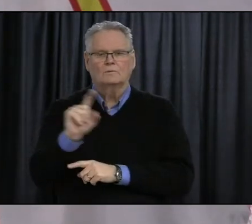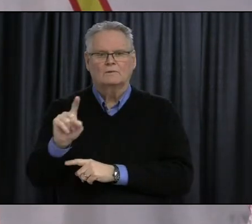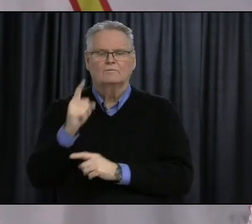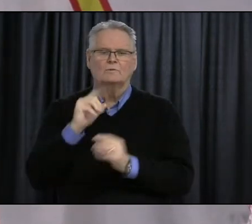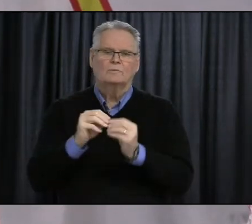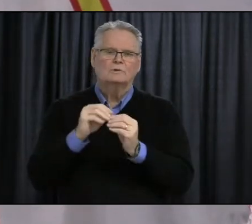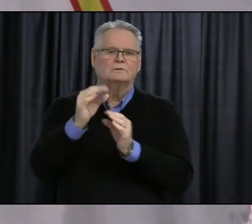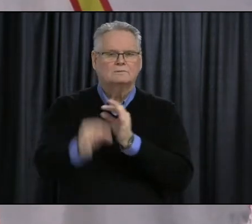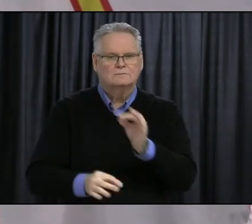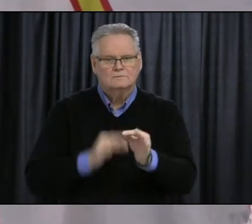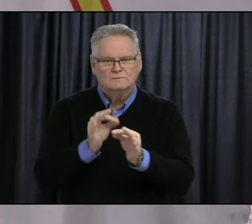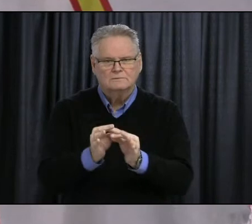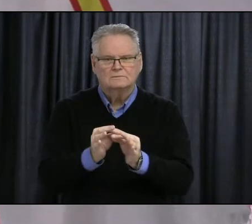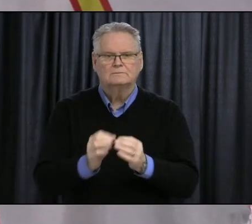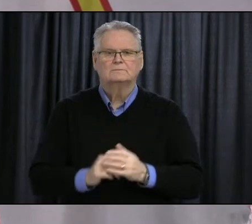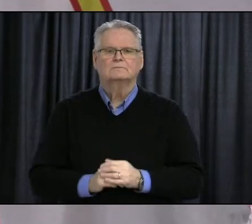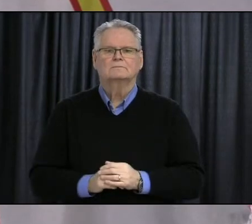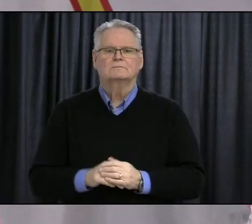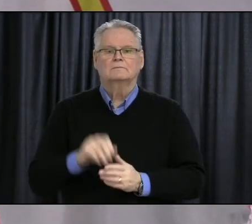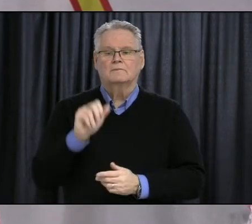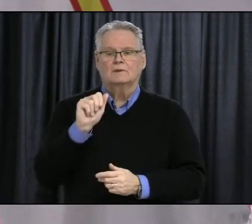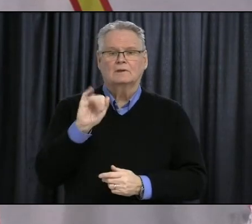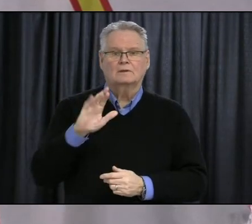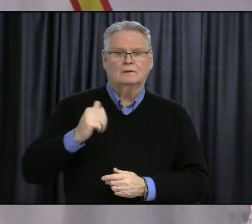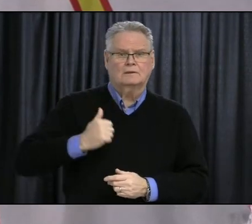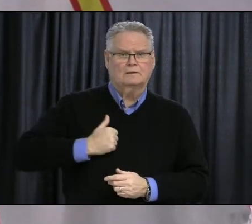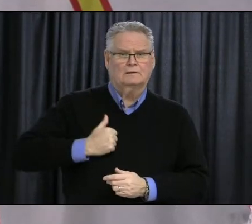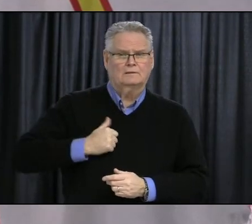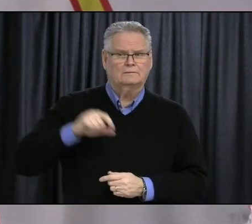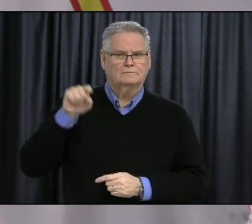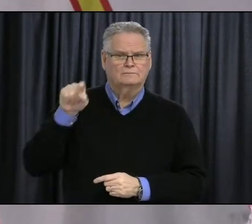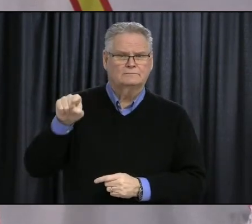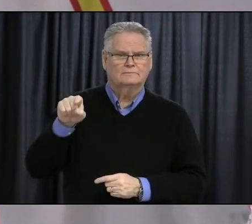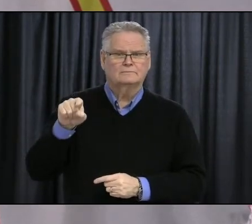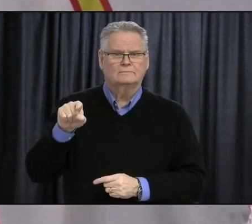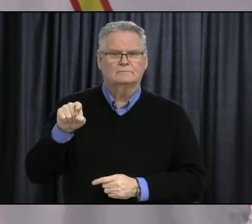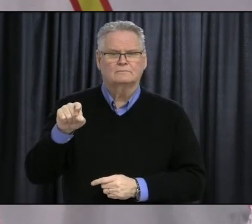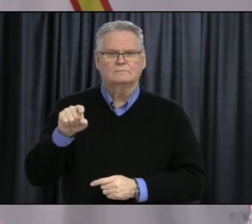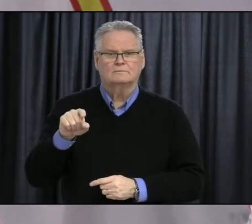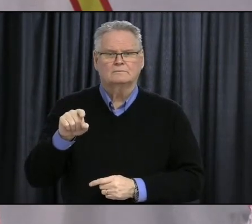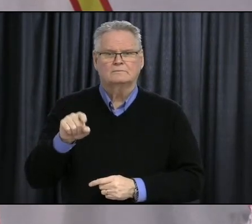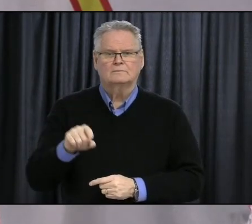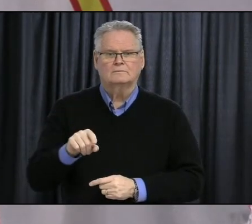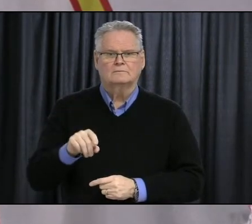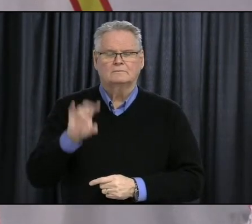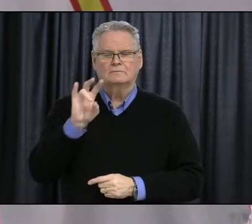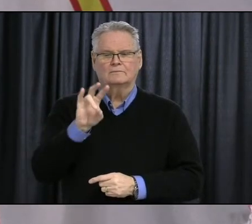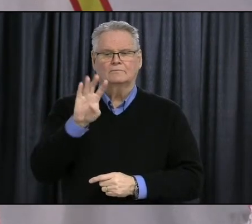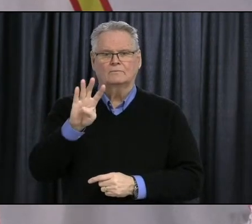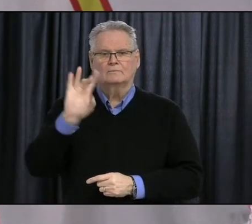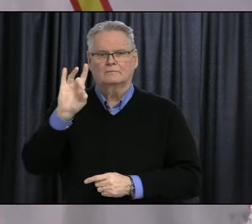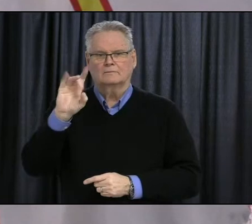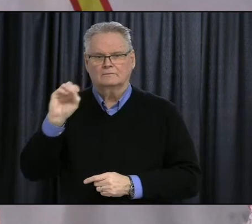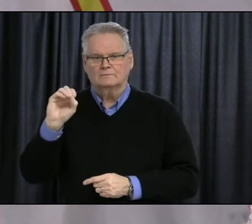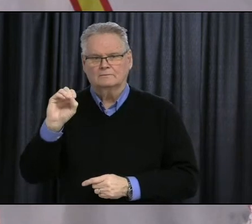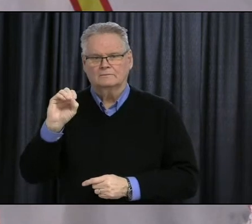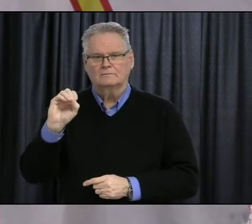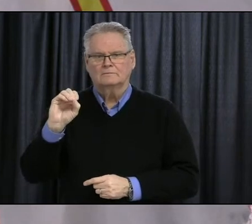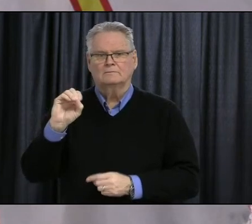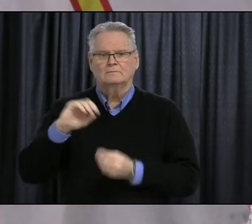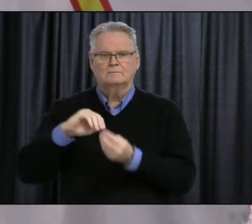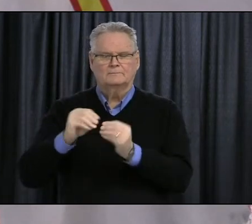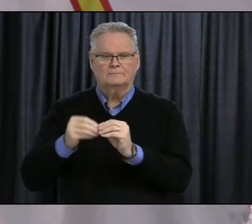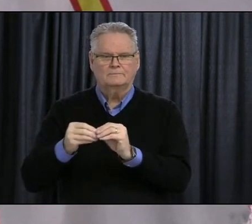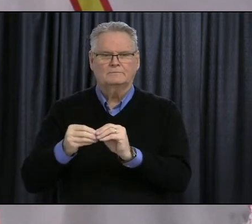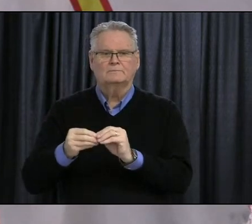7480 from Montreal to St. John's on Friday, January 22nd. or Air Canada Flight 7481 from